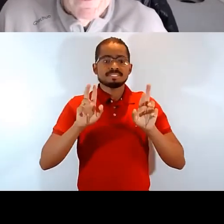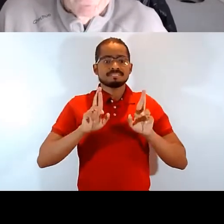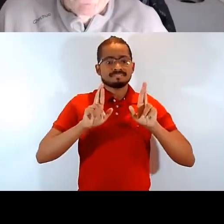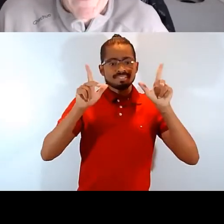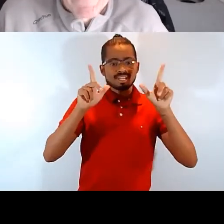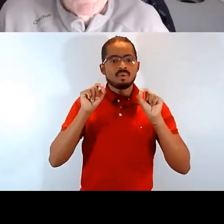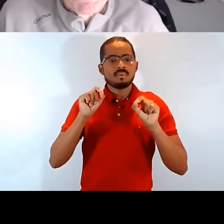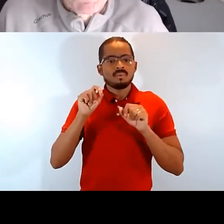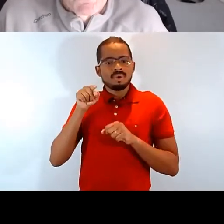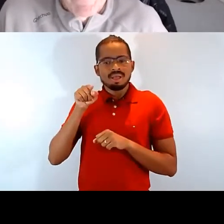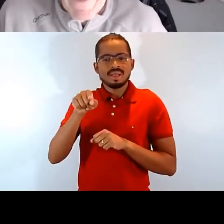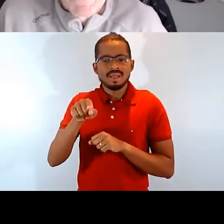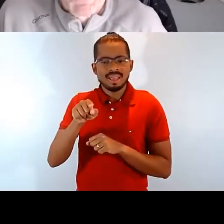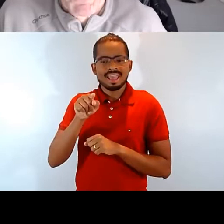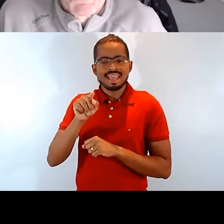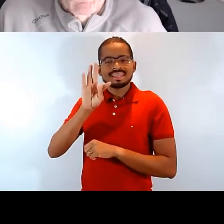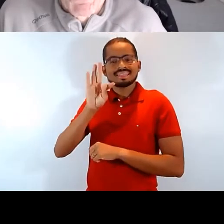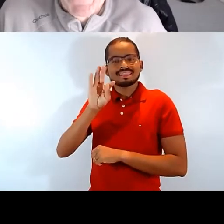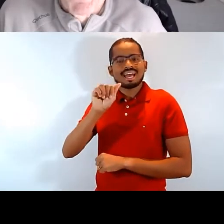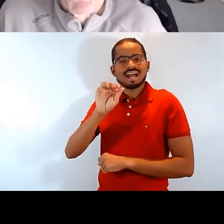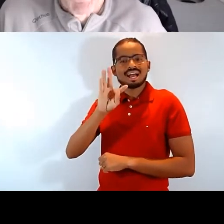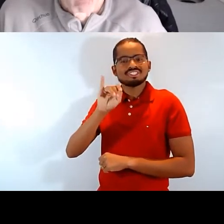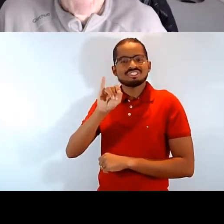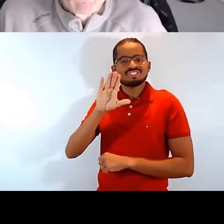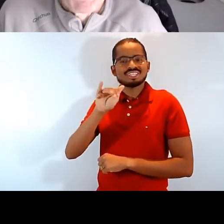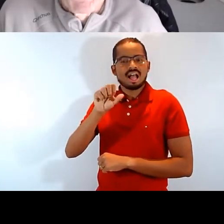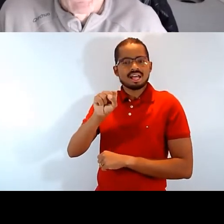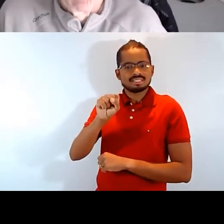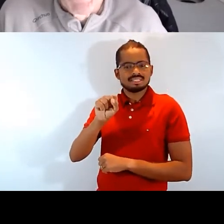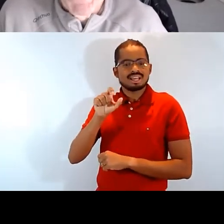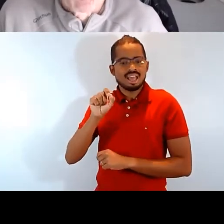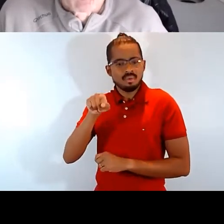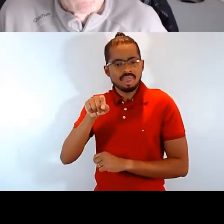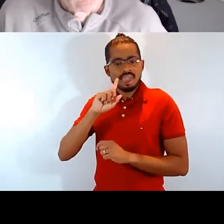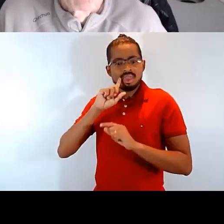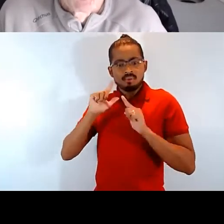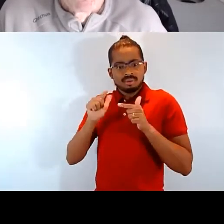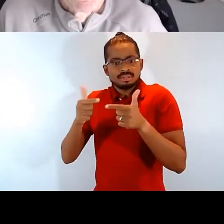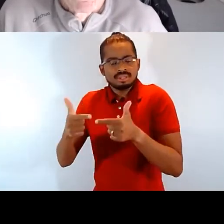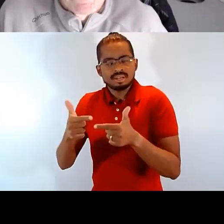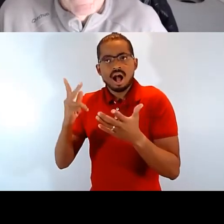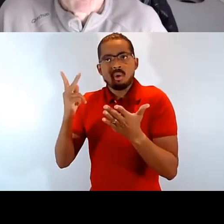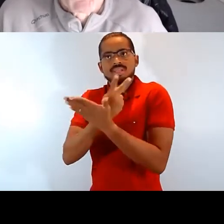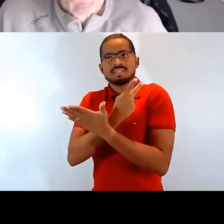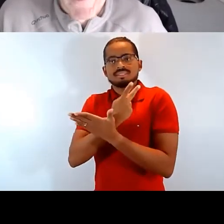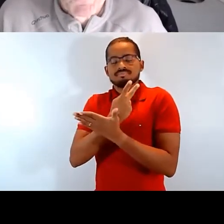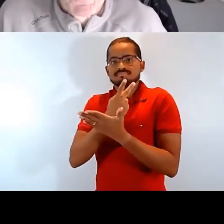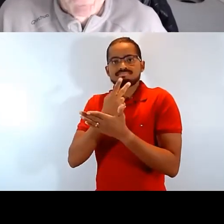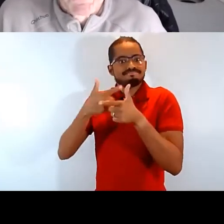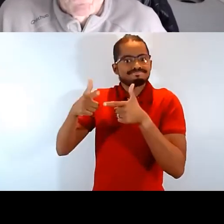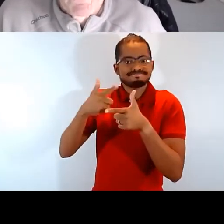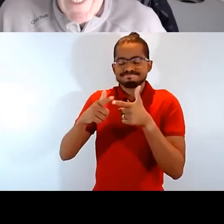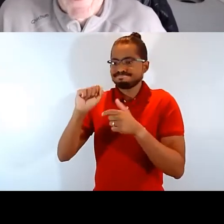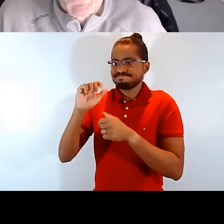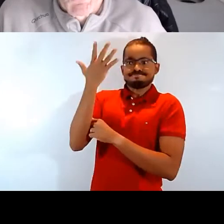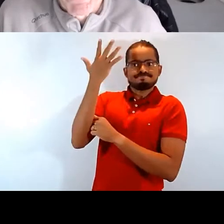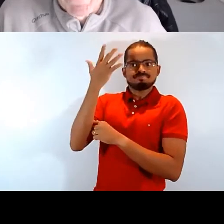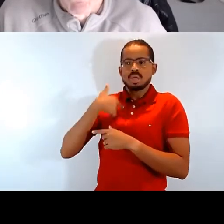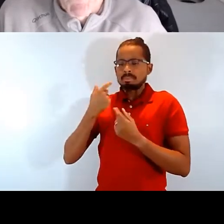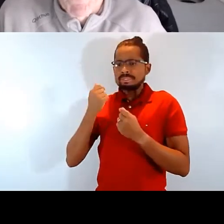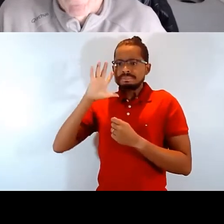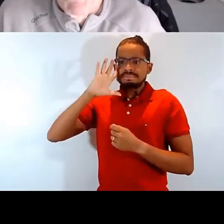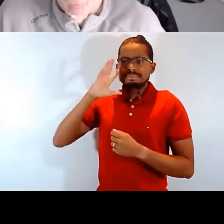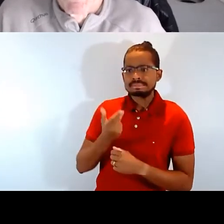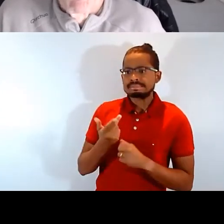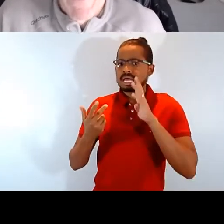strategies. Tactics are actions taken when facing an immediate problem, and strategies are actions taken